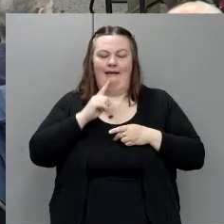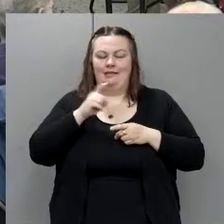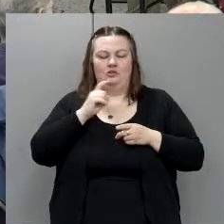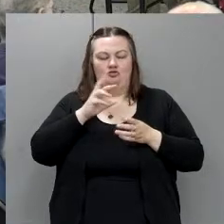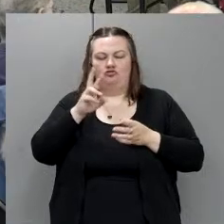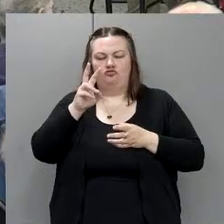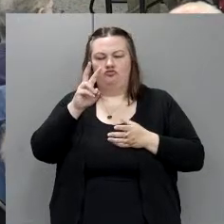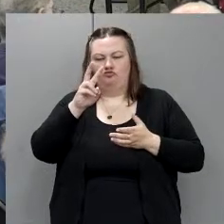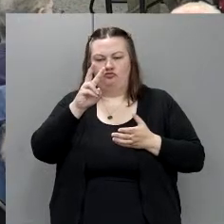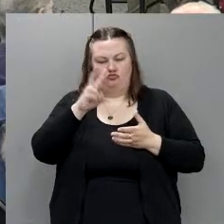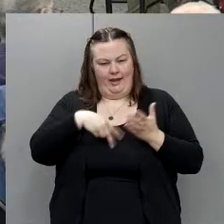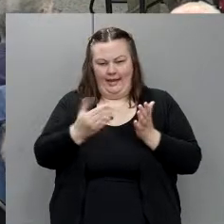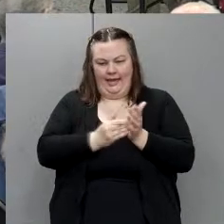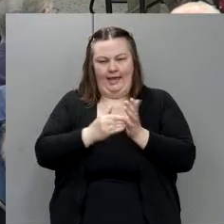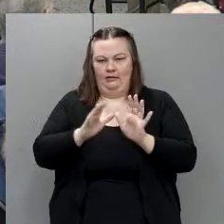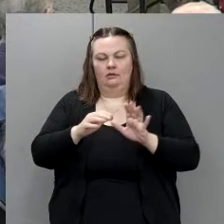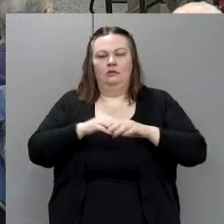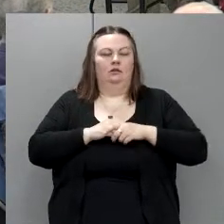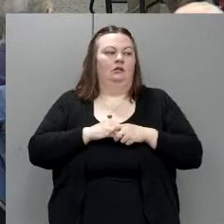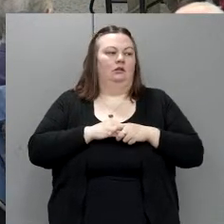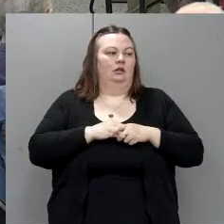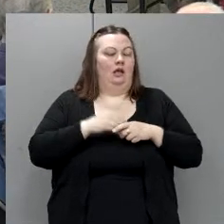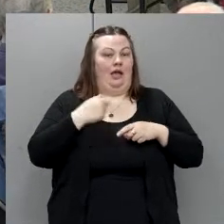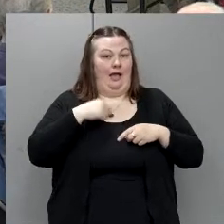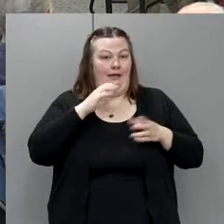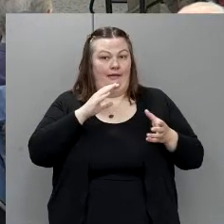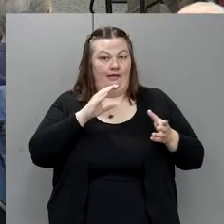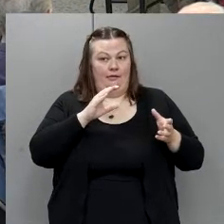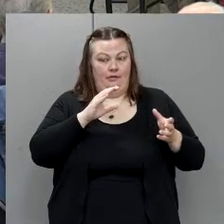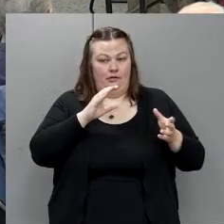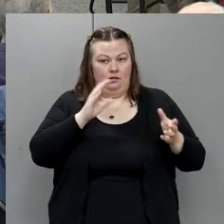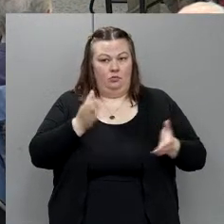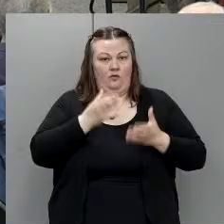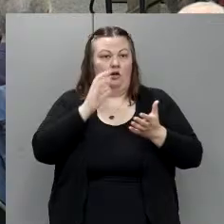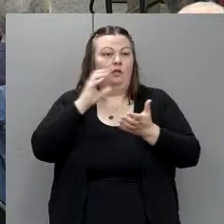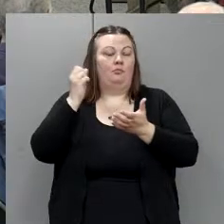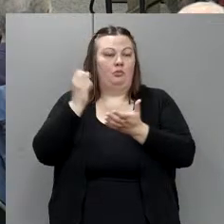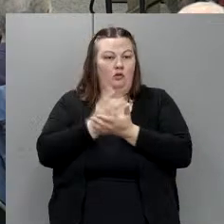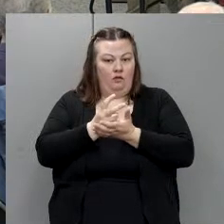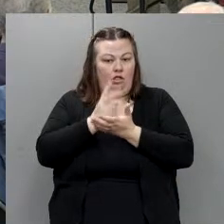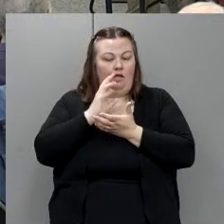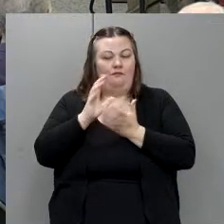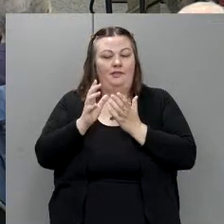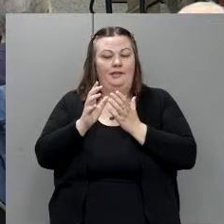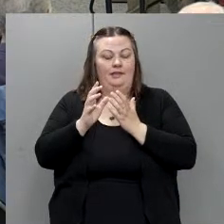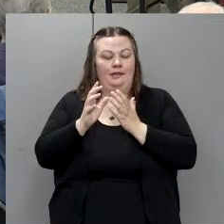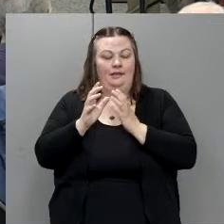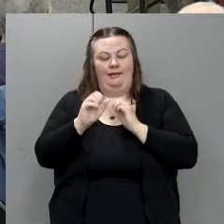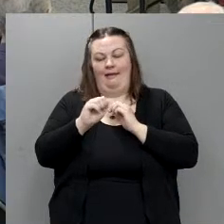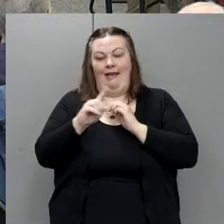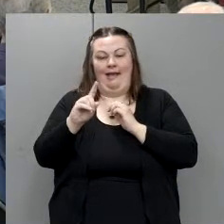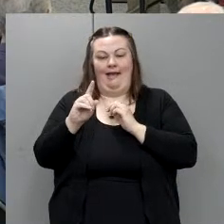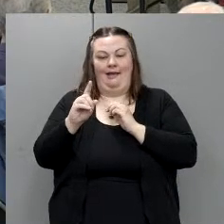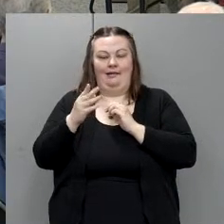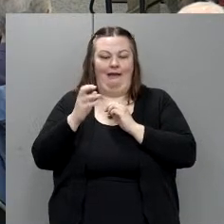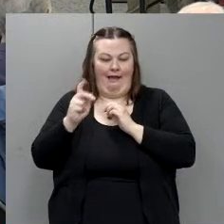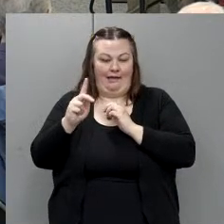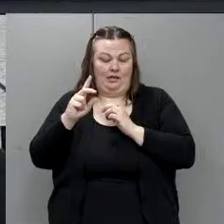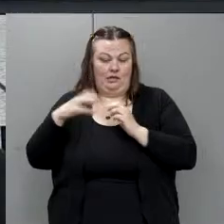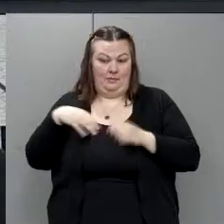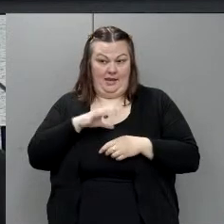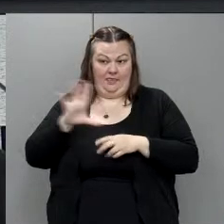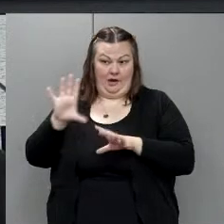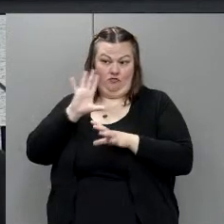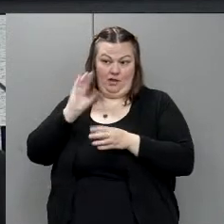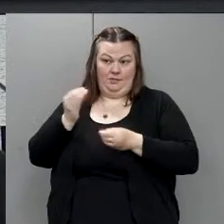you to reread that. Okay. I move for the approval of the ad hoc committee's recommendation